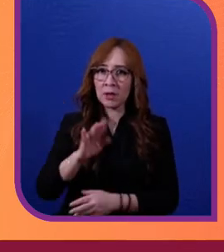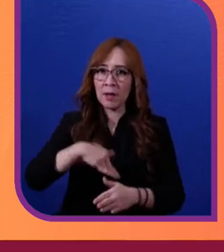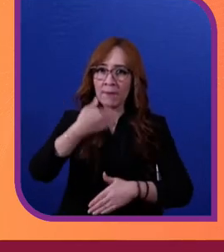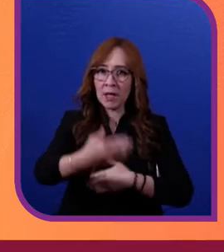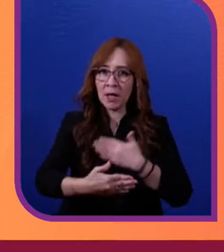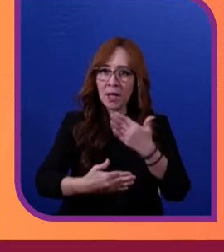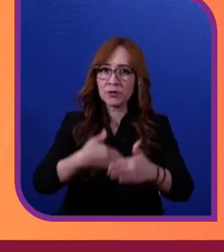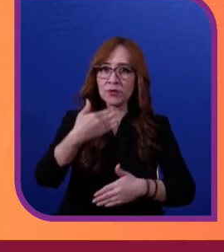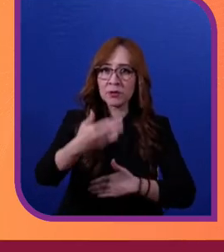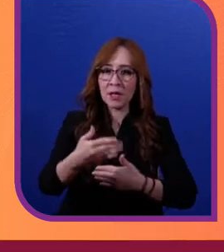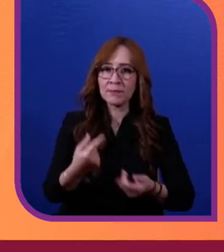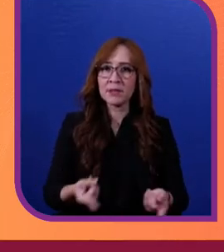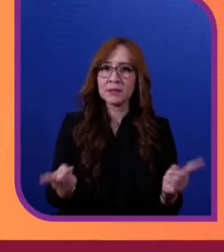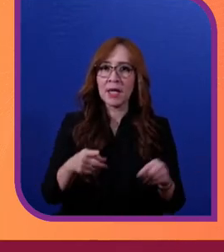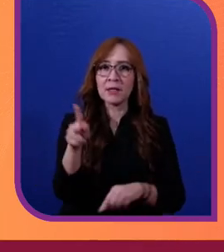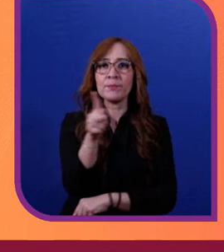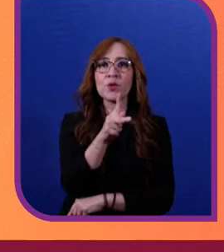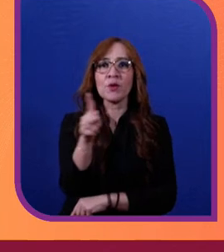movies21.net